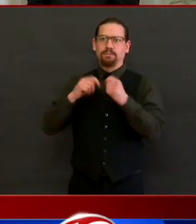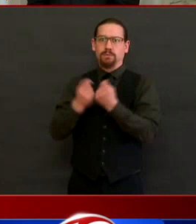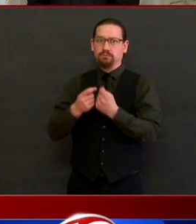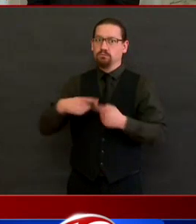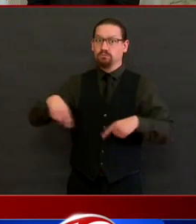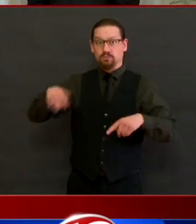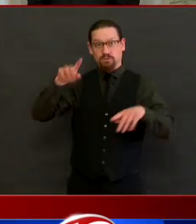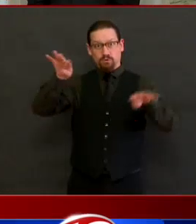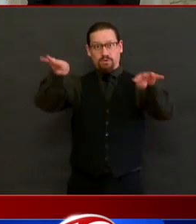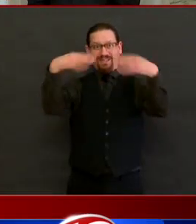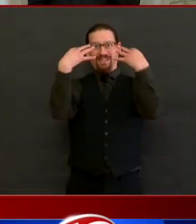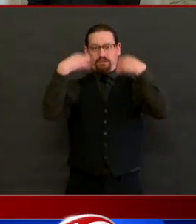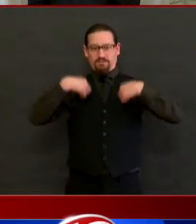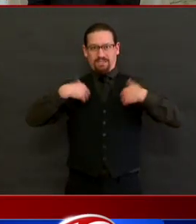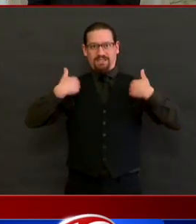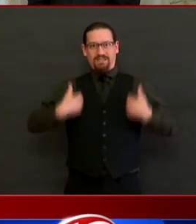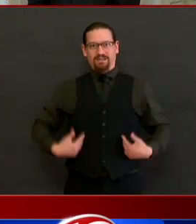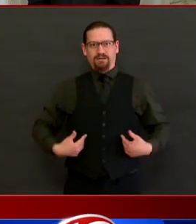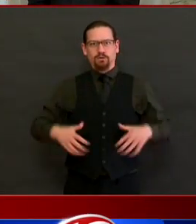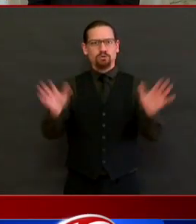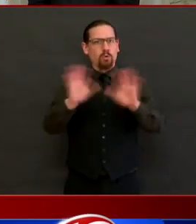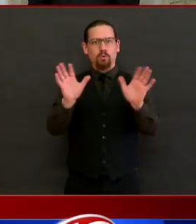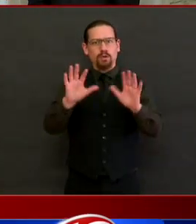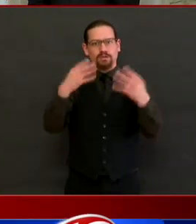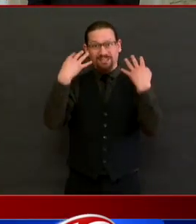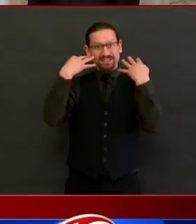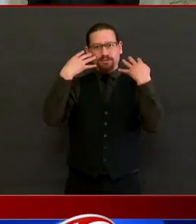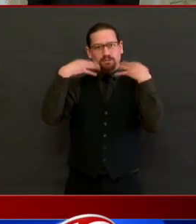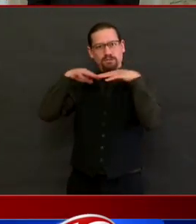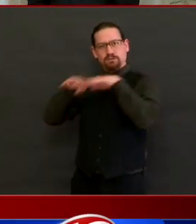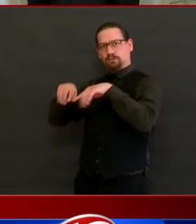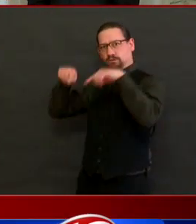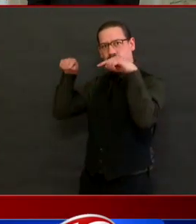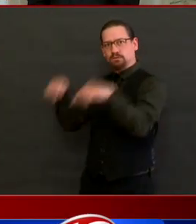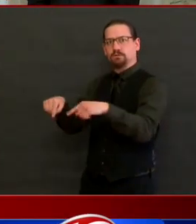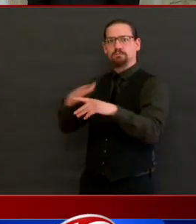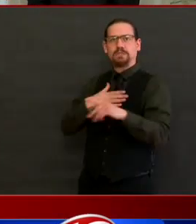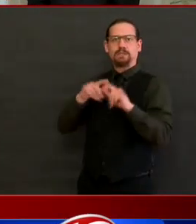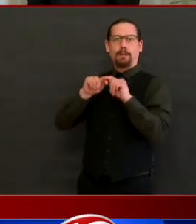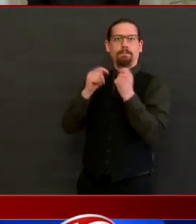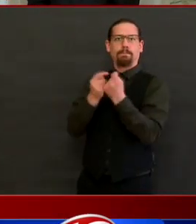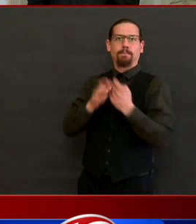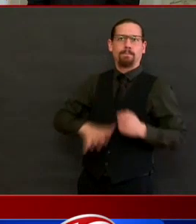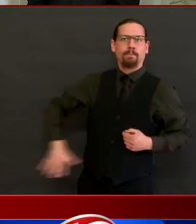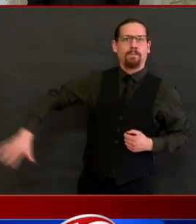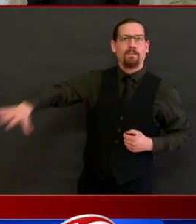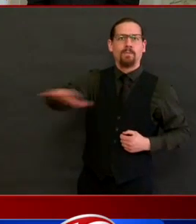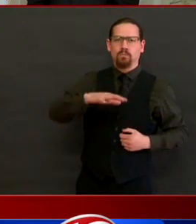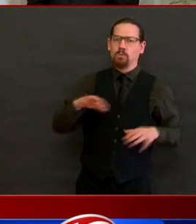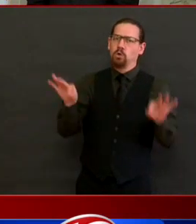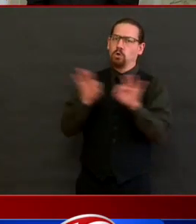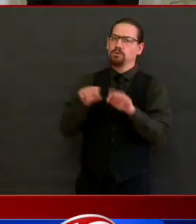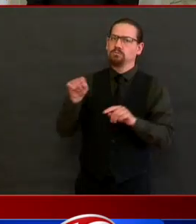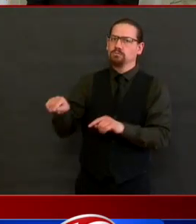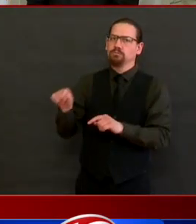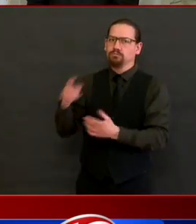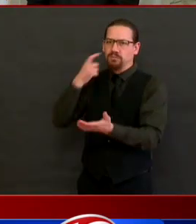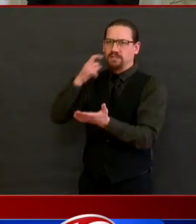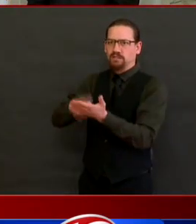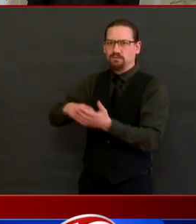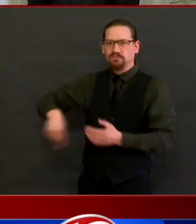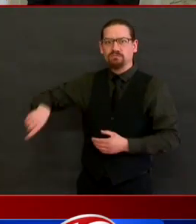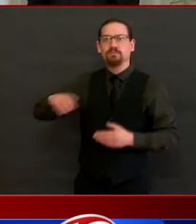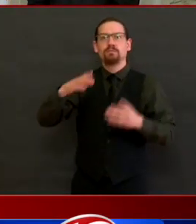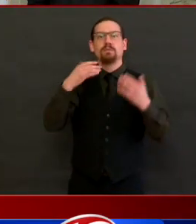who they are. As is visible on the dashboard, we have 278 new cases